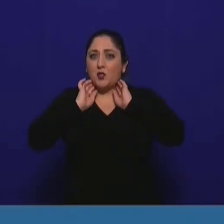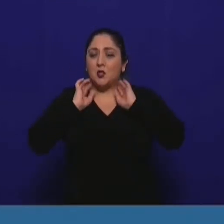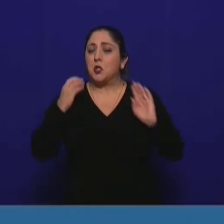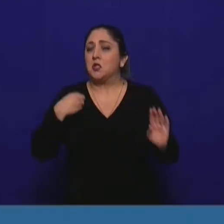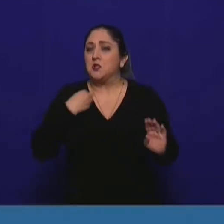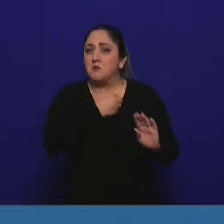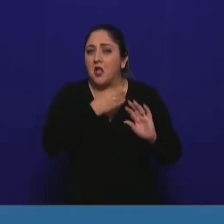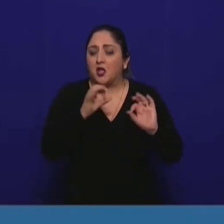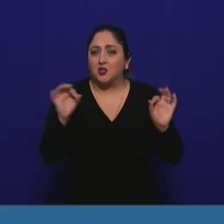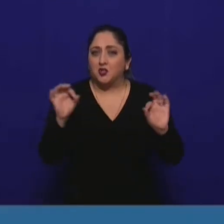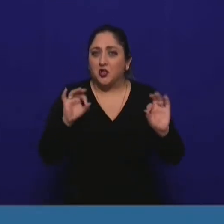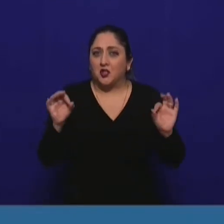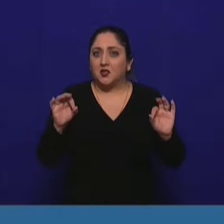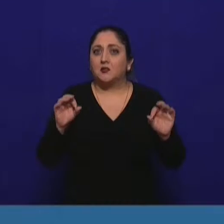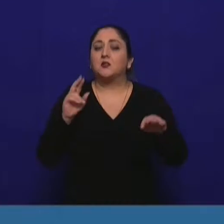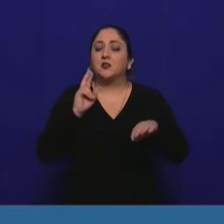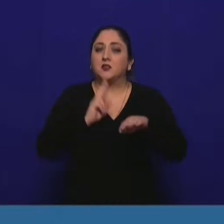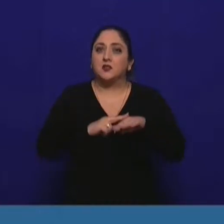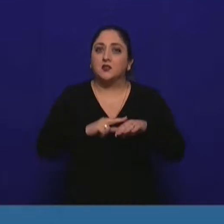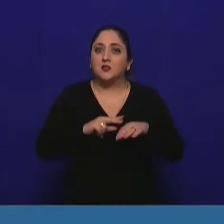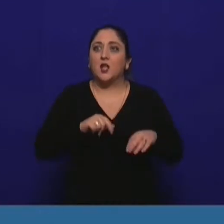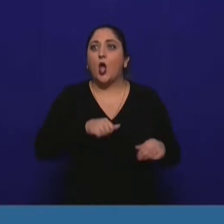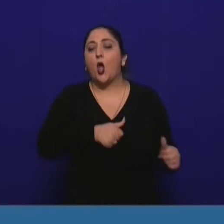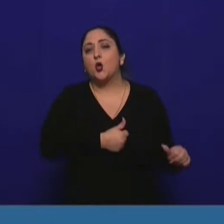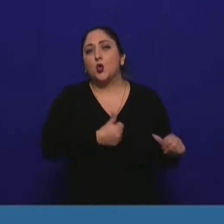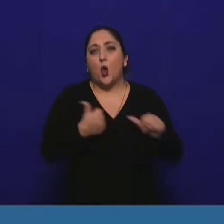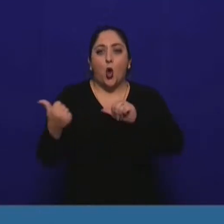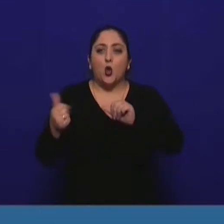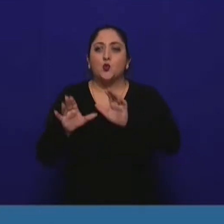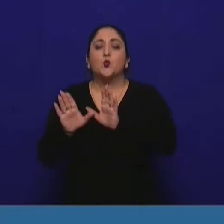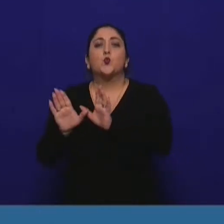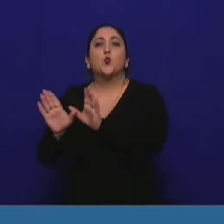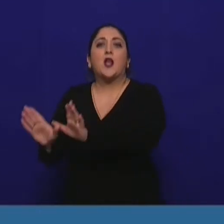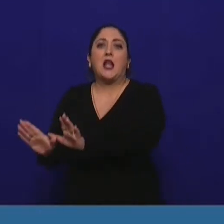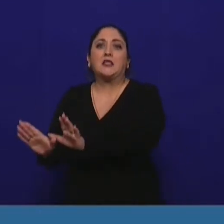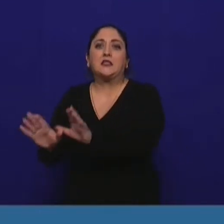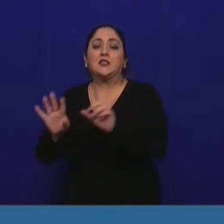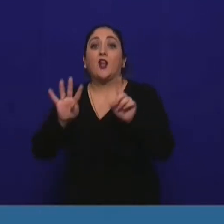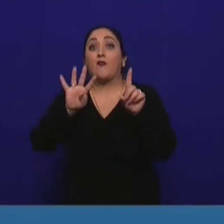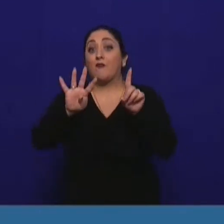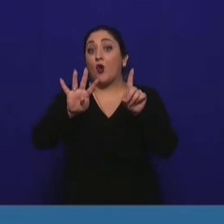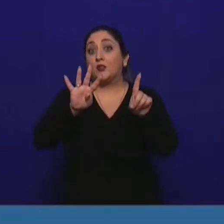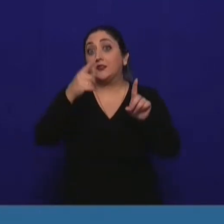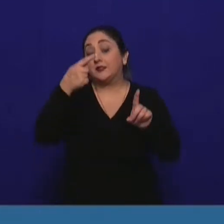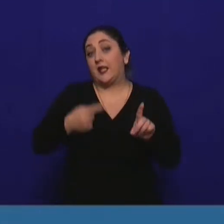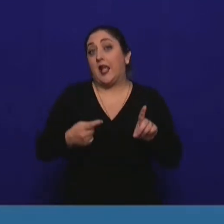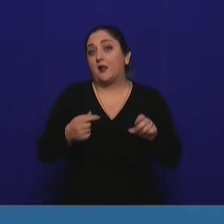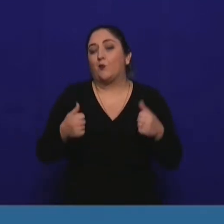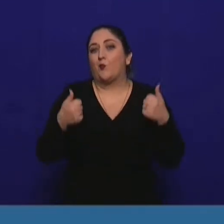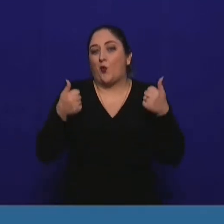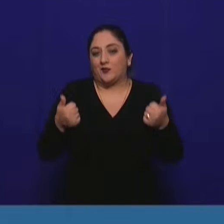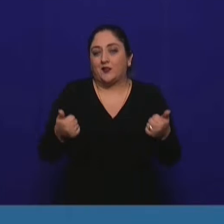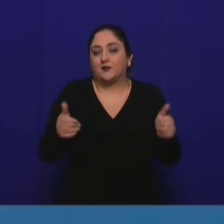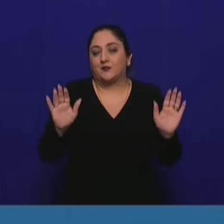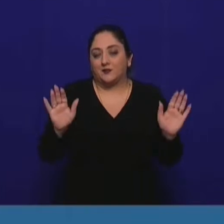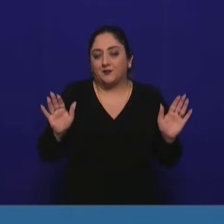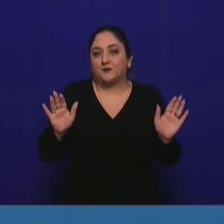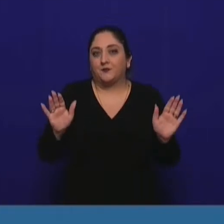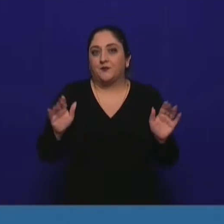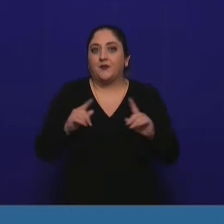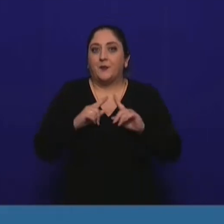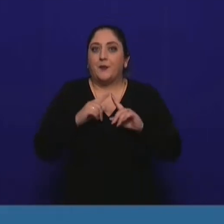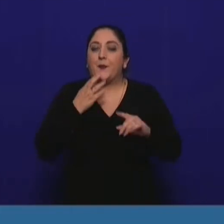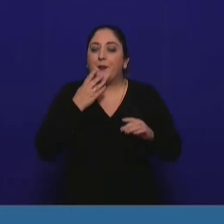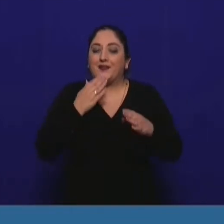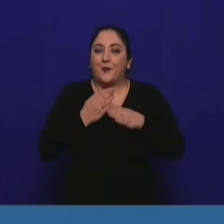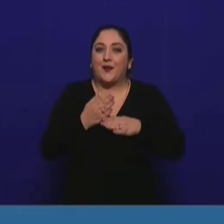ġifieri, hemmhekk huma jkun jistgħu joħorġu mill-kwarantina wara 14 il-ġurnata meta sar